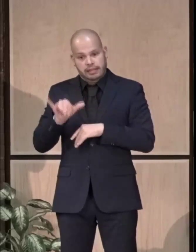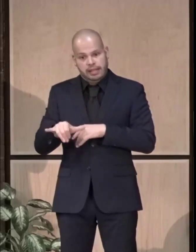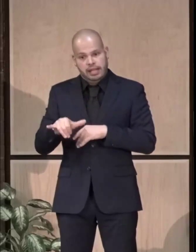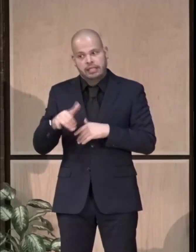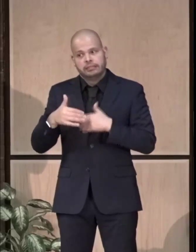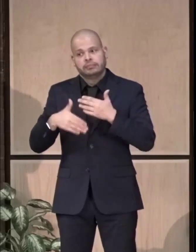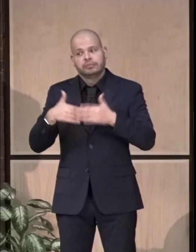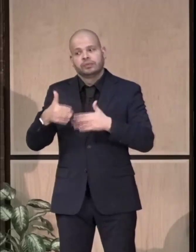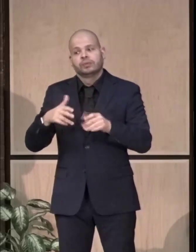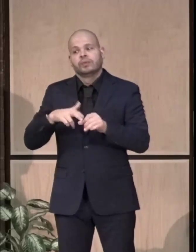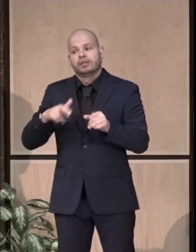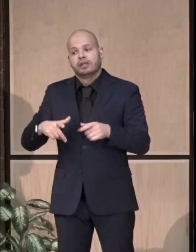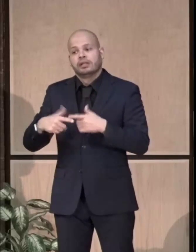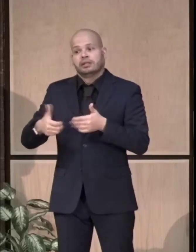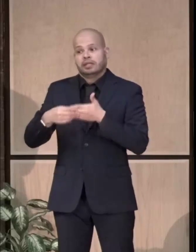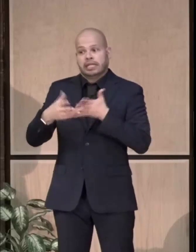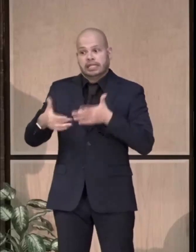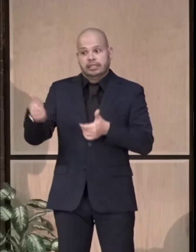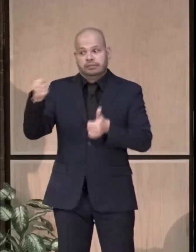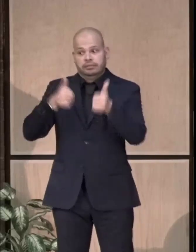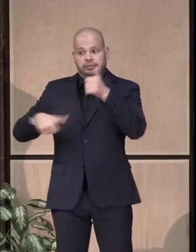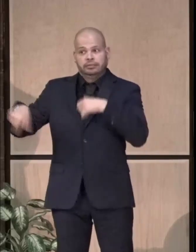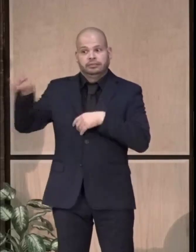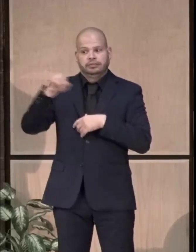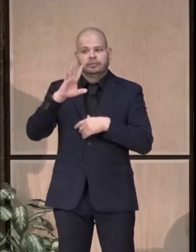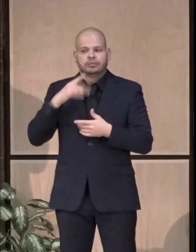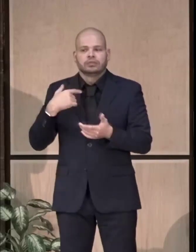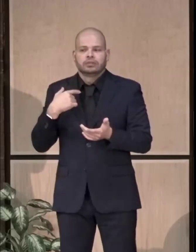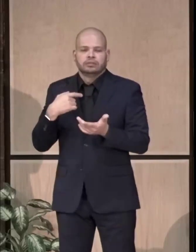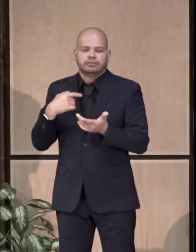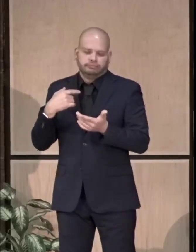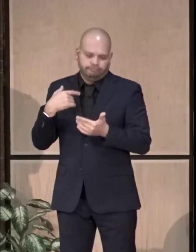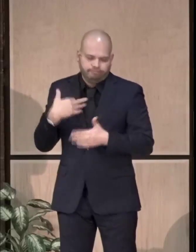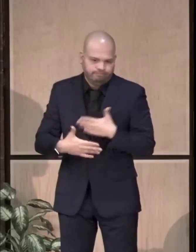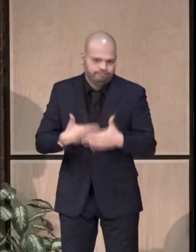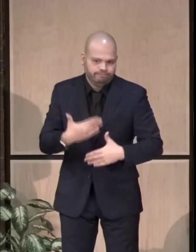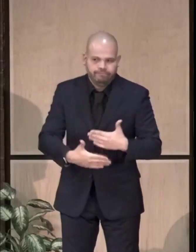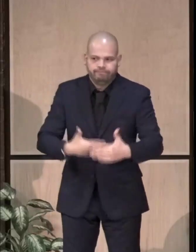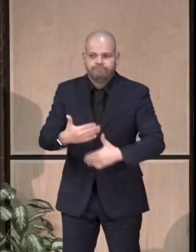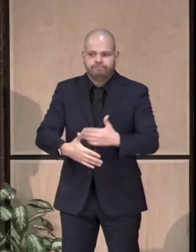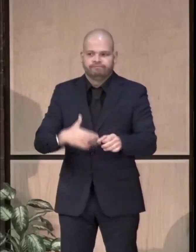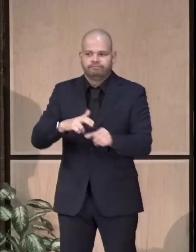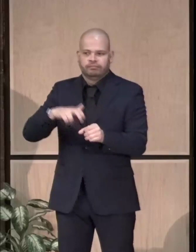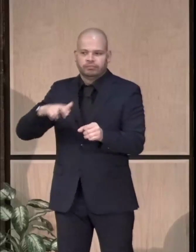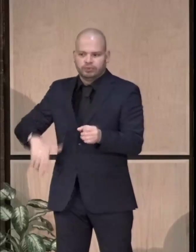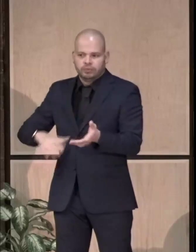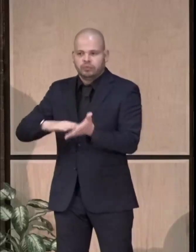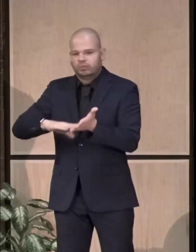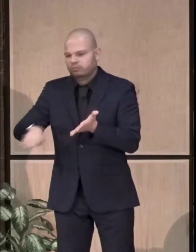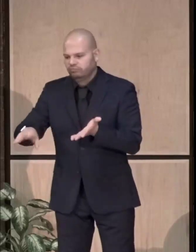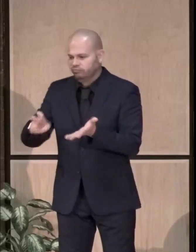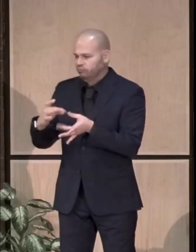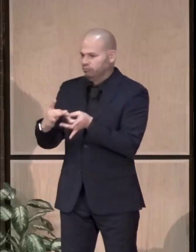that unsatisfactory packet. Okay. And then on the second page in paragraph 9, you say, I hope that